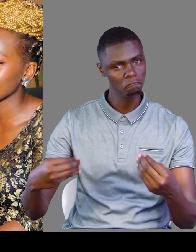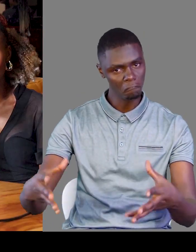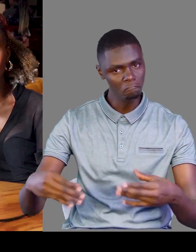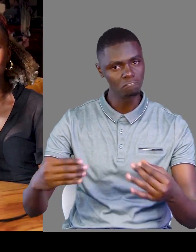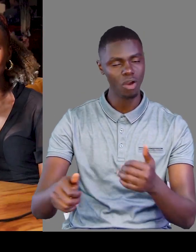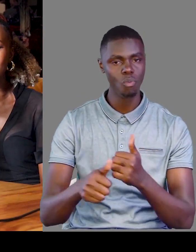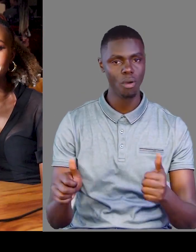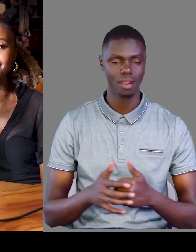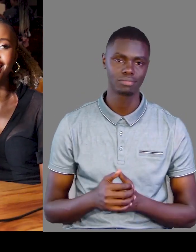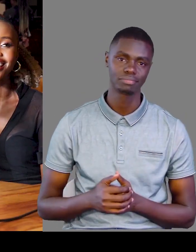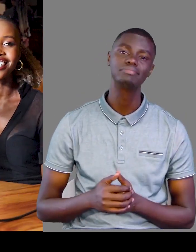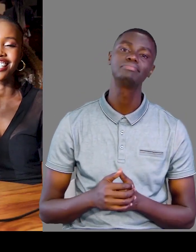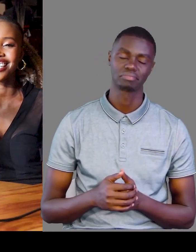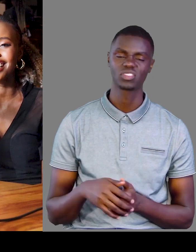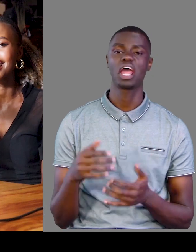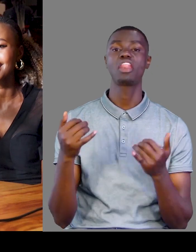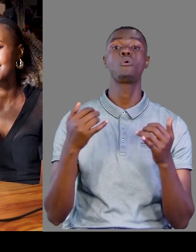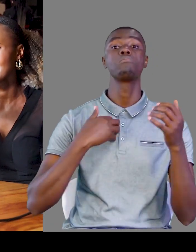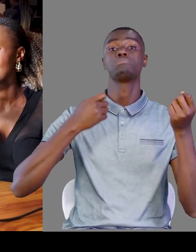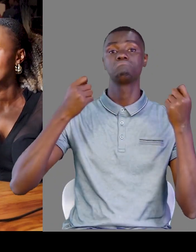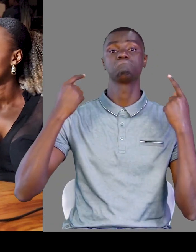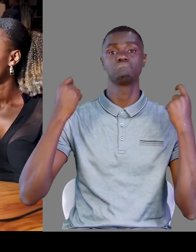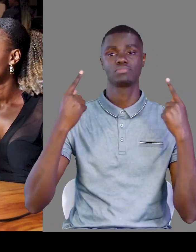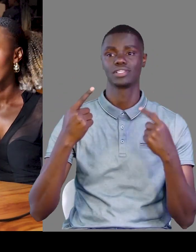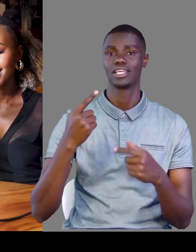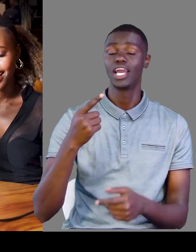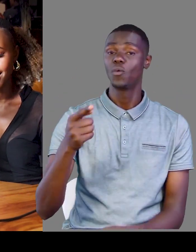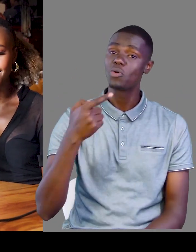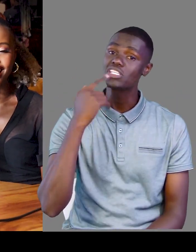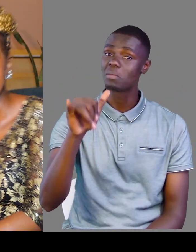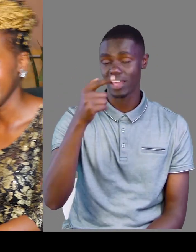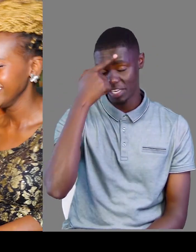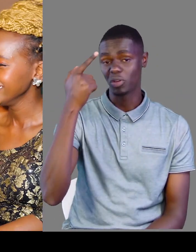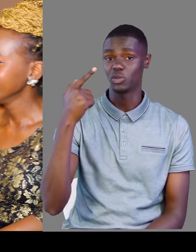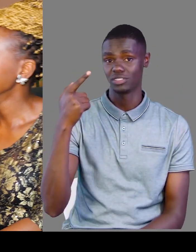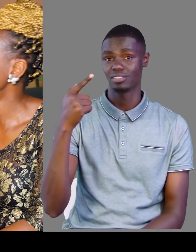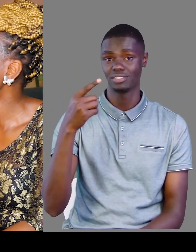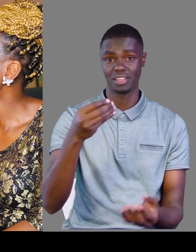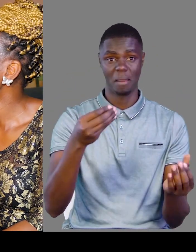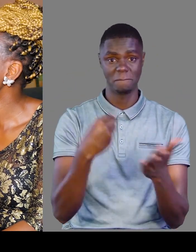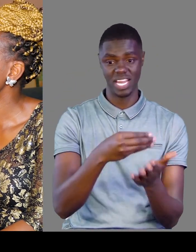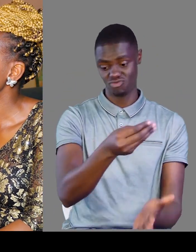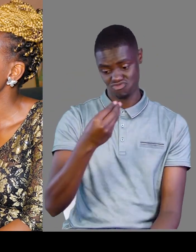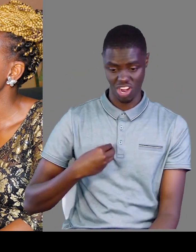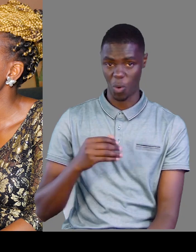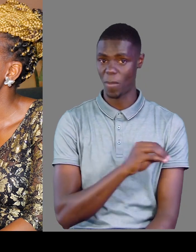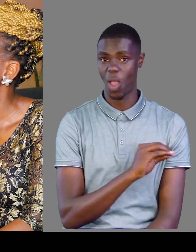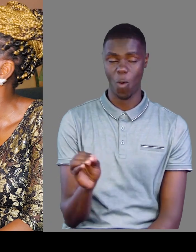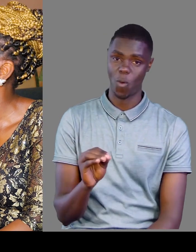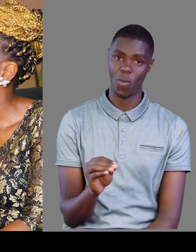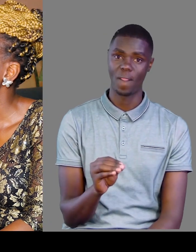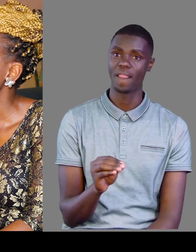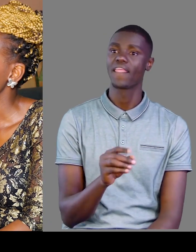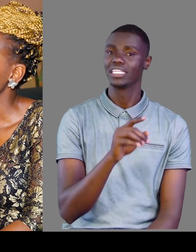kweli nimeshikanisha sasa. It's just not because we are kupay. Hapo wana jam juu msiwapay. Exactly.